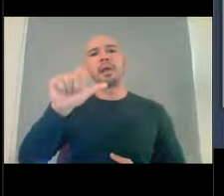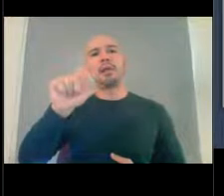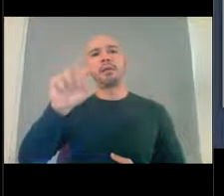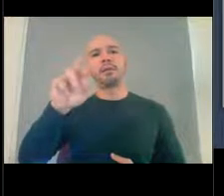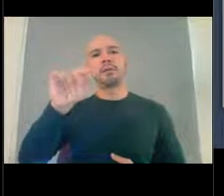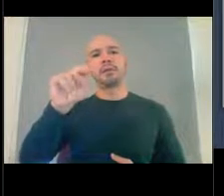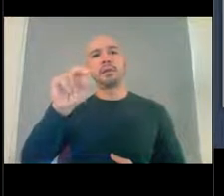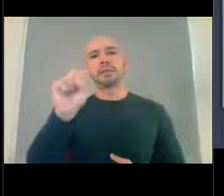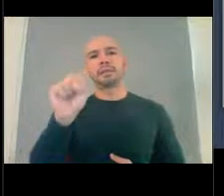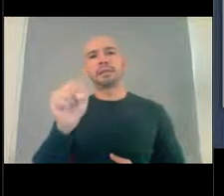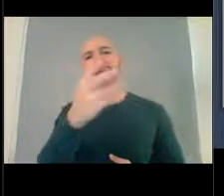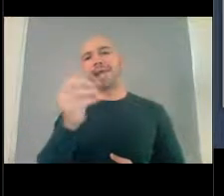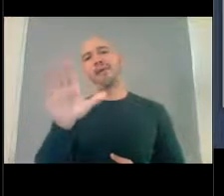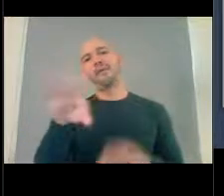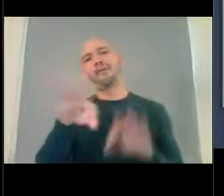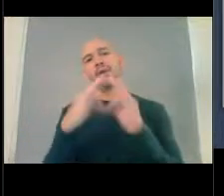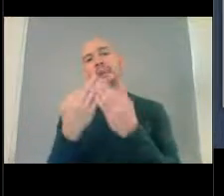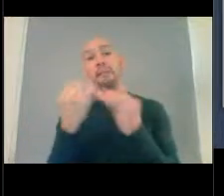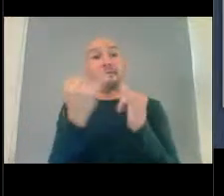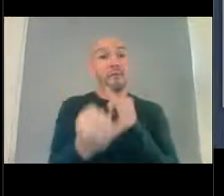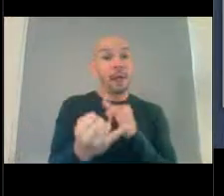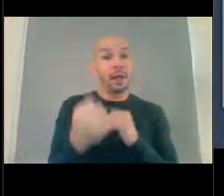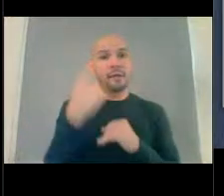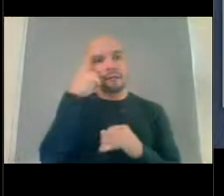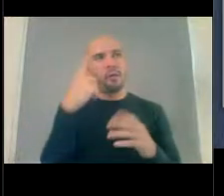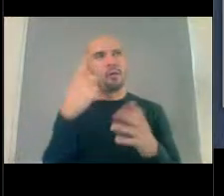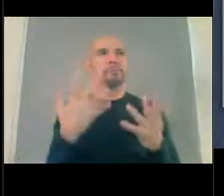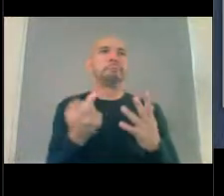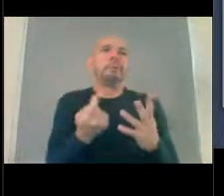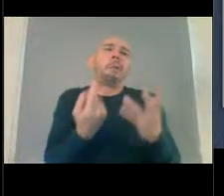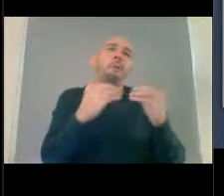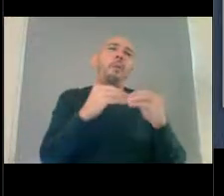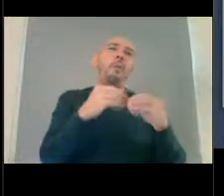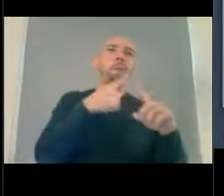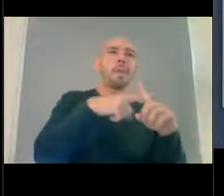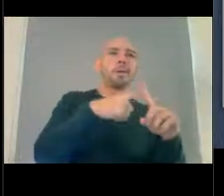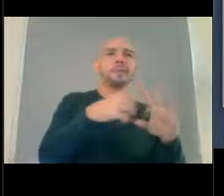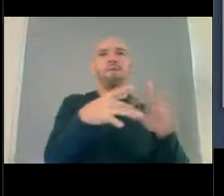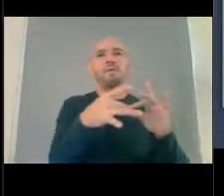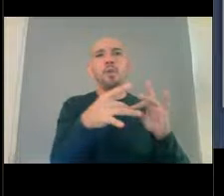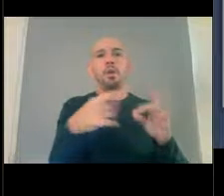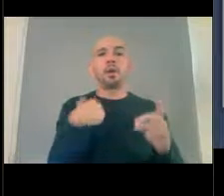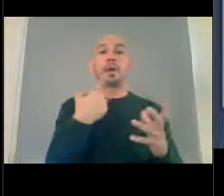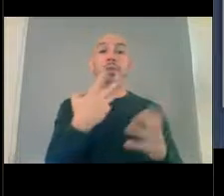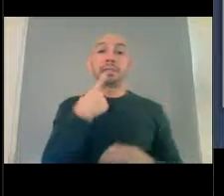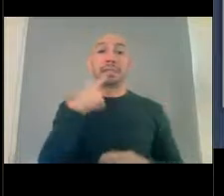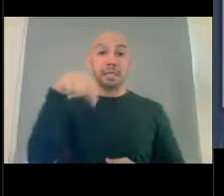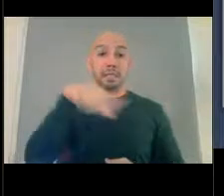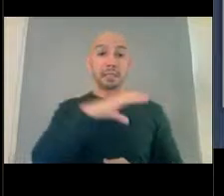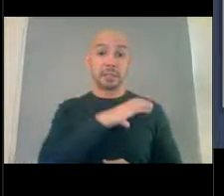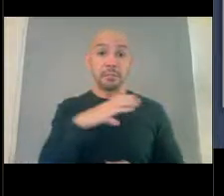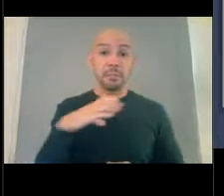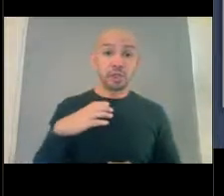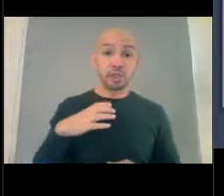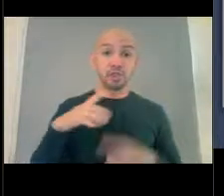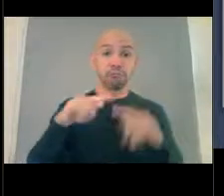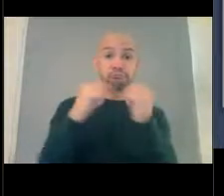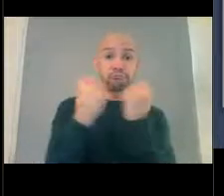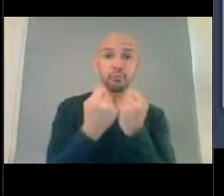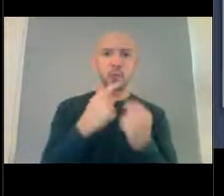family finally on a slightly positive note this commission has been very